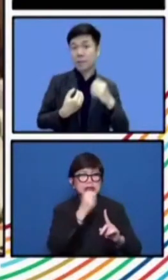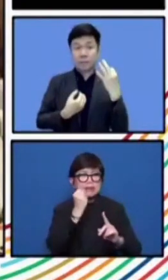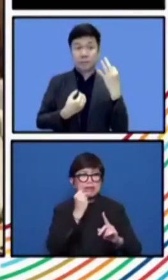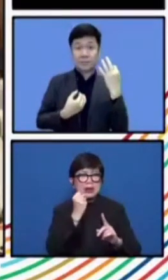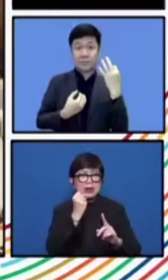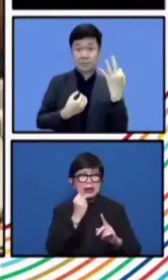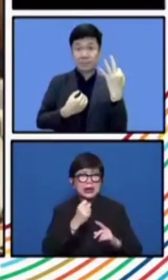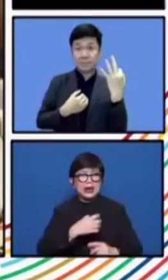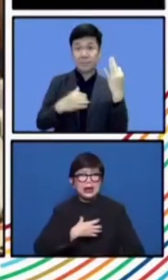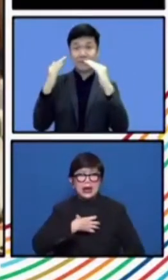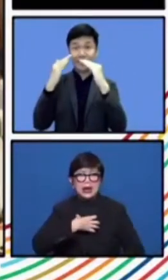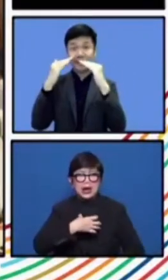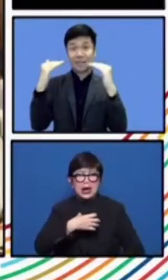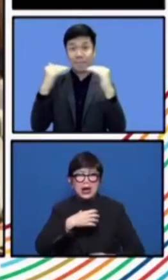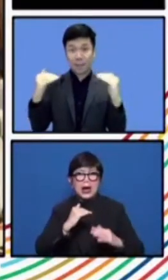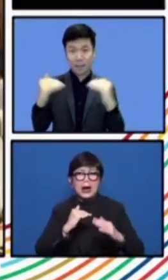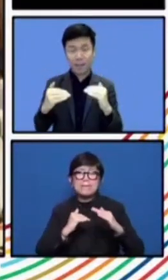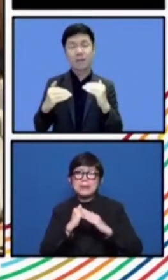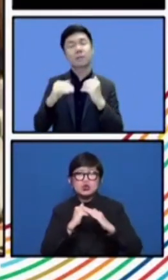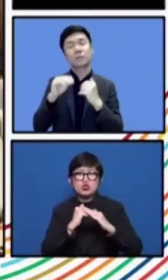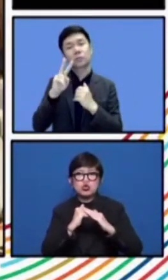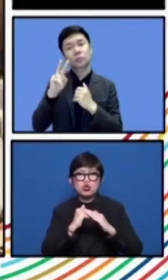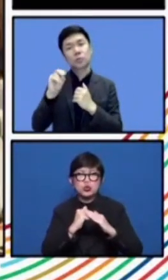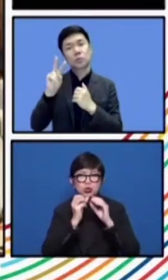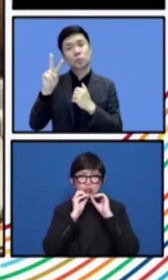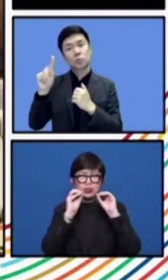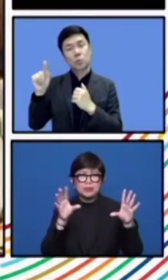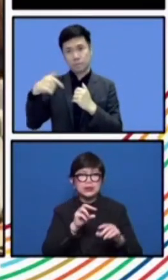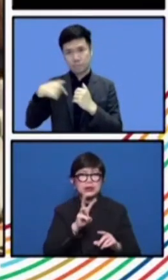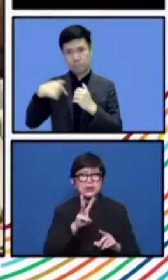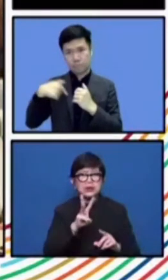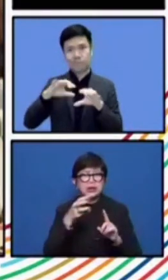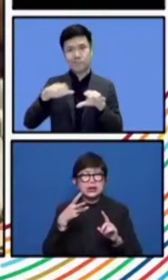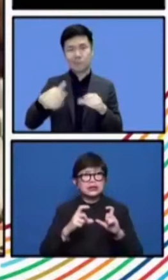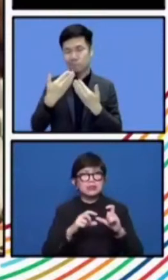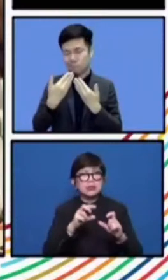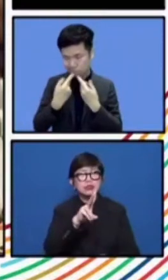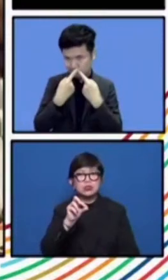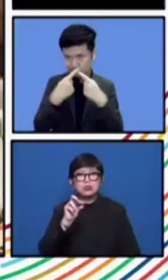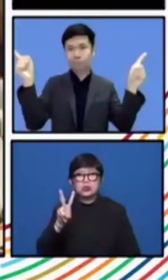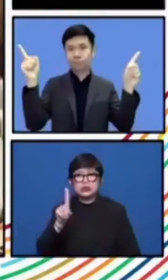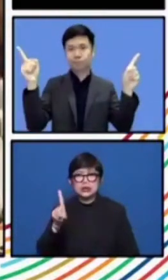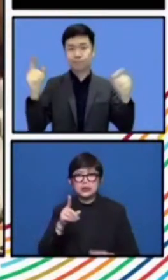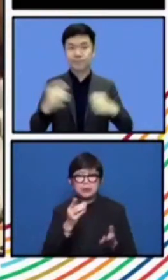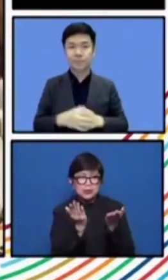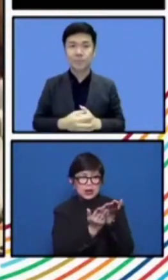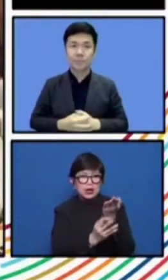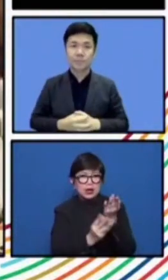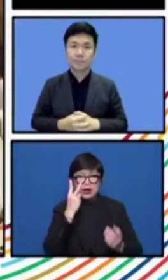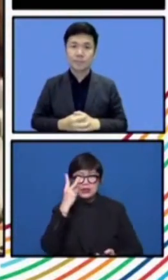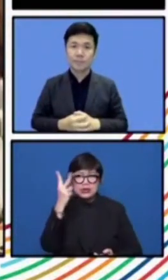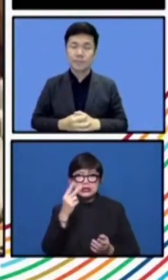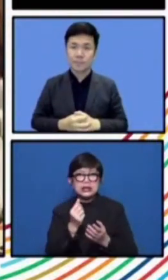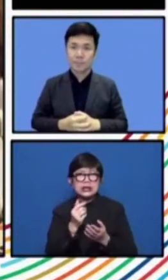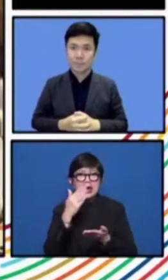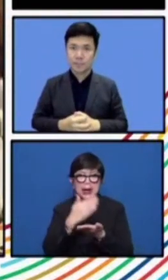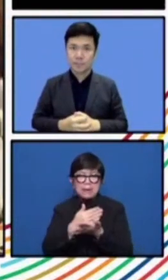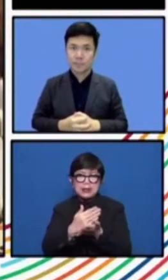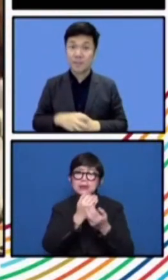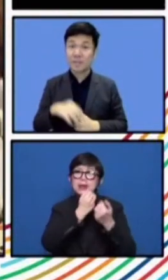2021. 2030 barrier-free Vision document has a high level policy is a high level